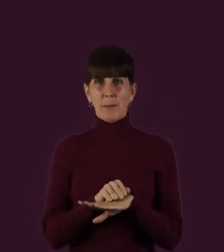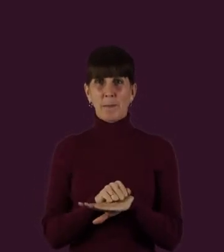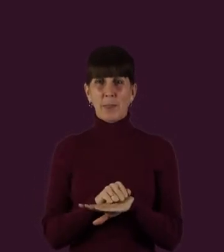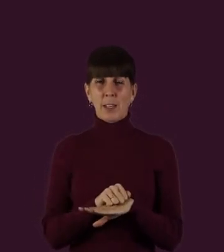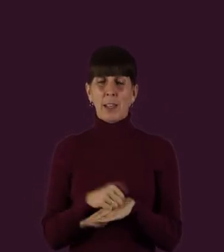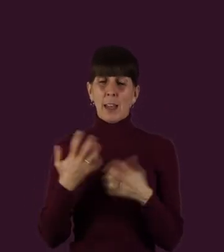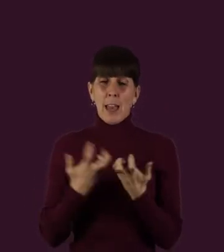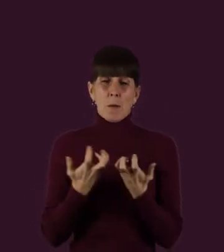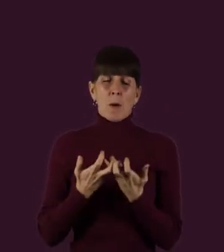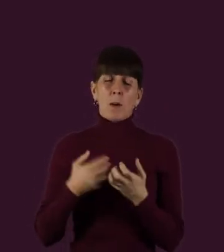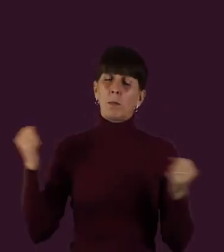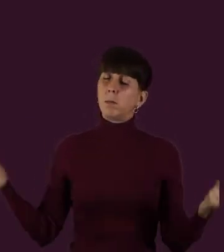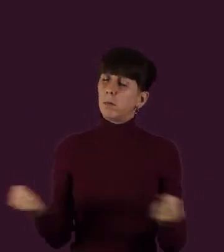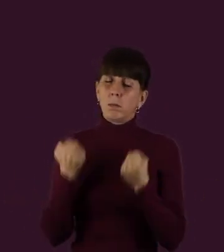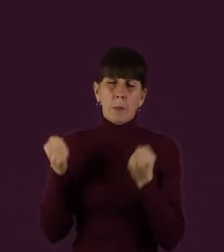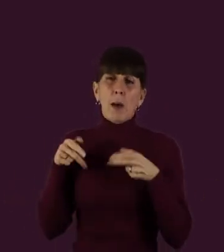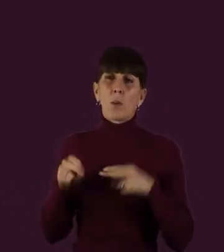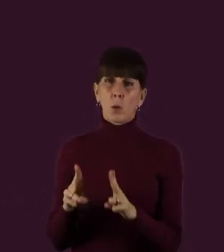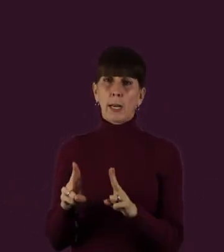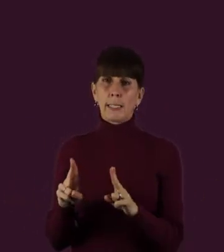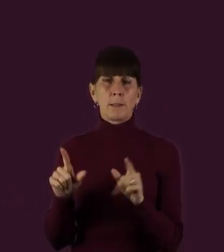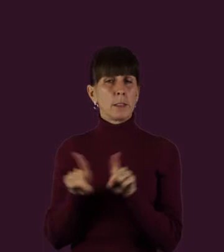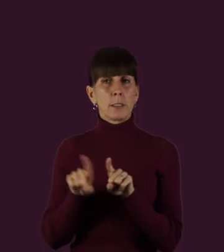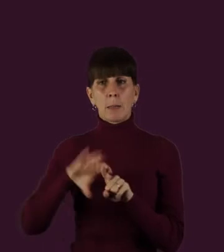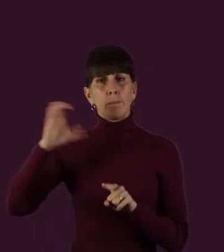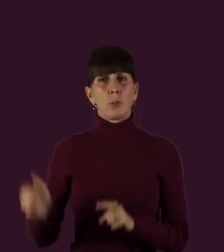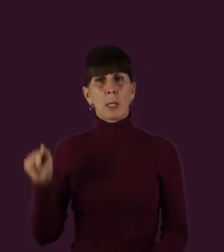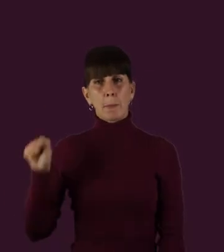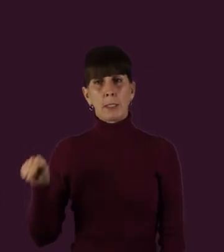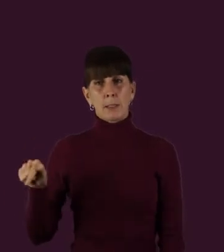in a powerful way, in the way that the shepherds did that first Christmas.